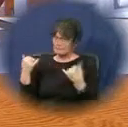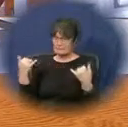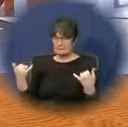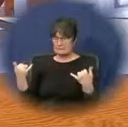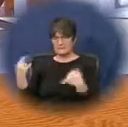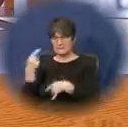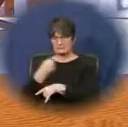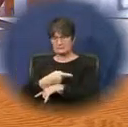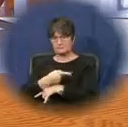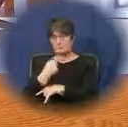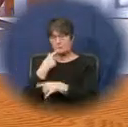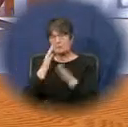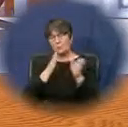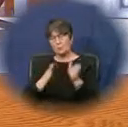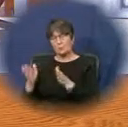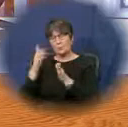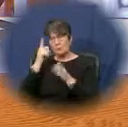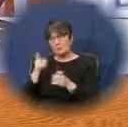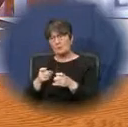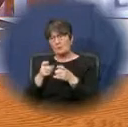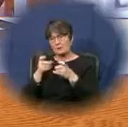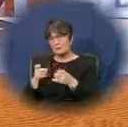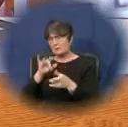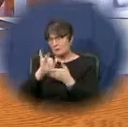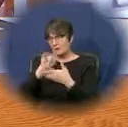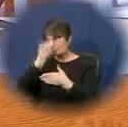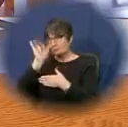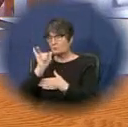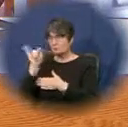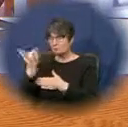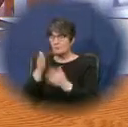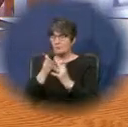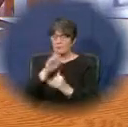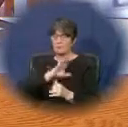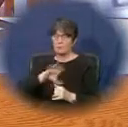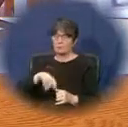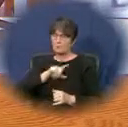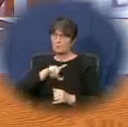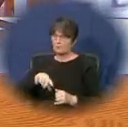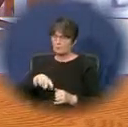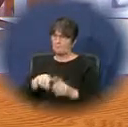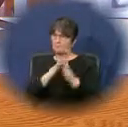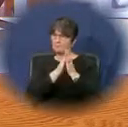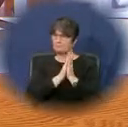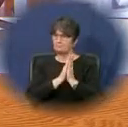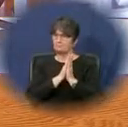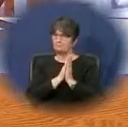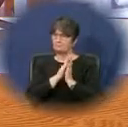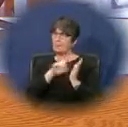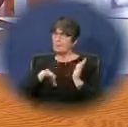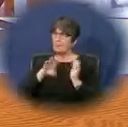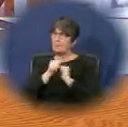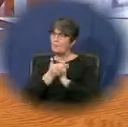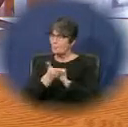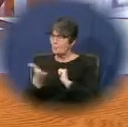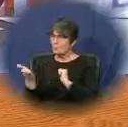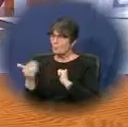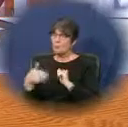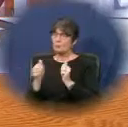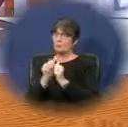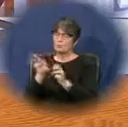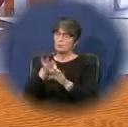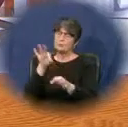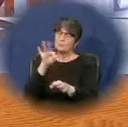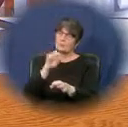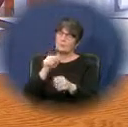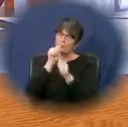age and be prepared for the gifts that are eternal. Through Christ our Lord. Amen. The Lord be with you. And with your